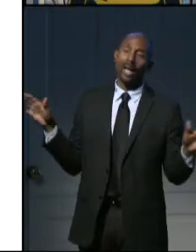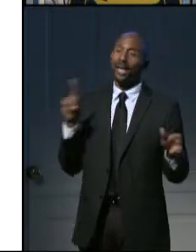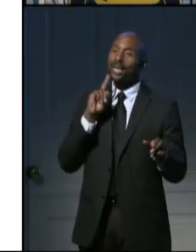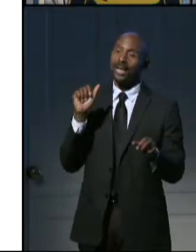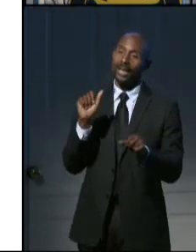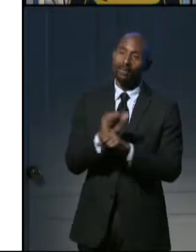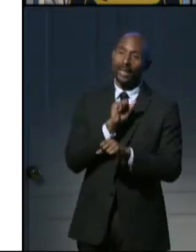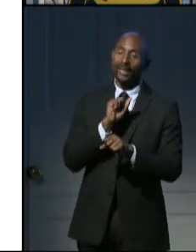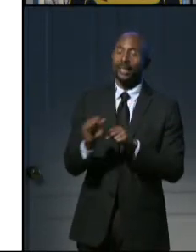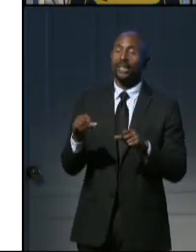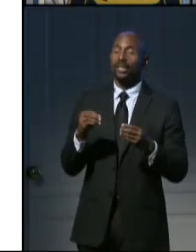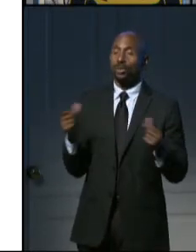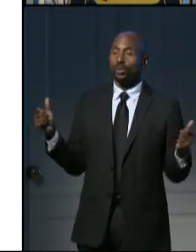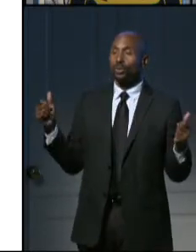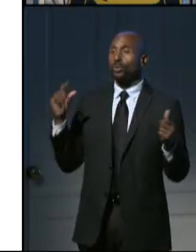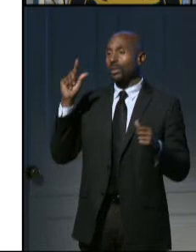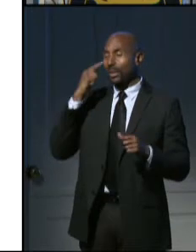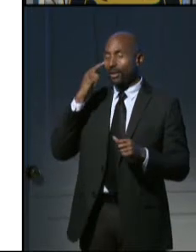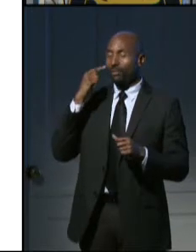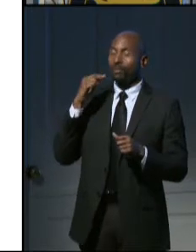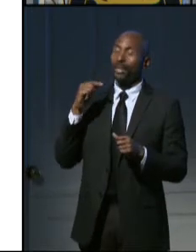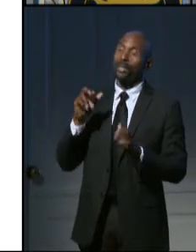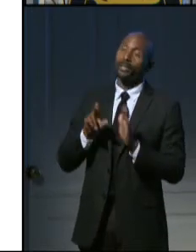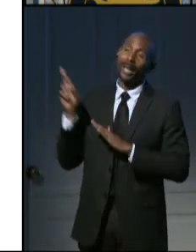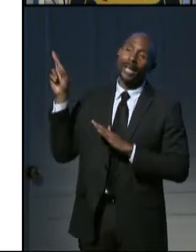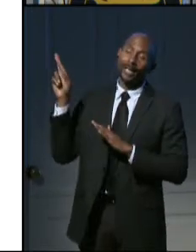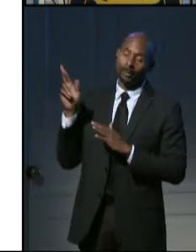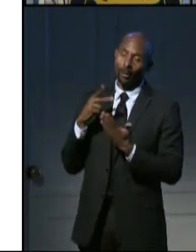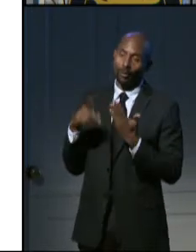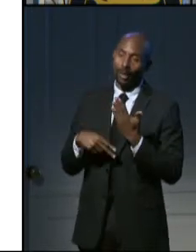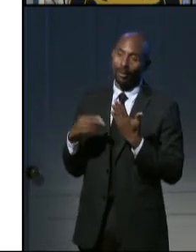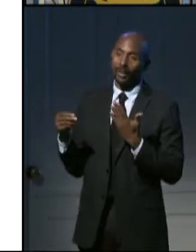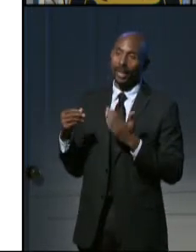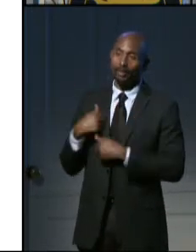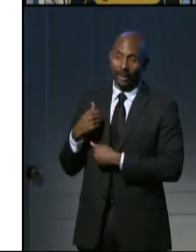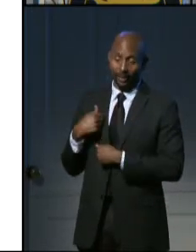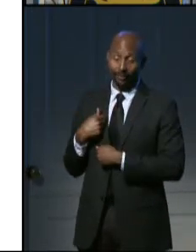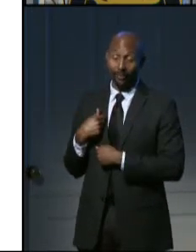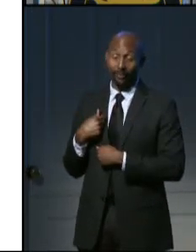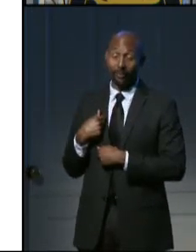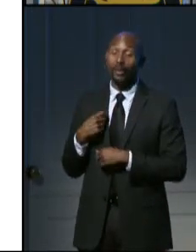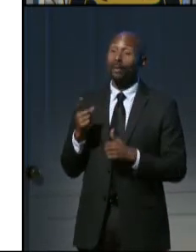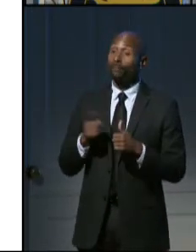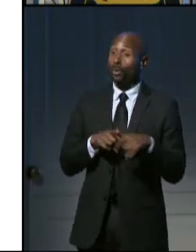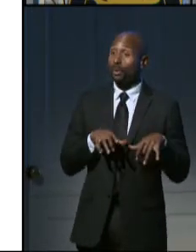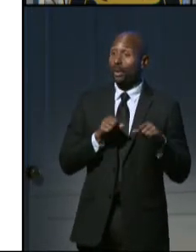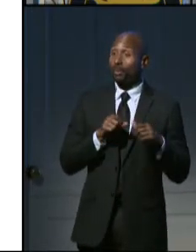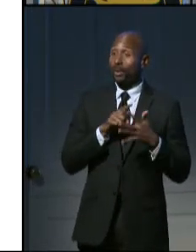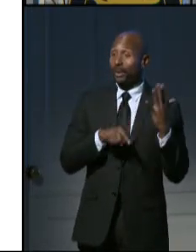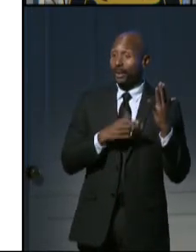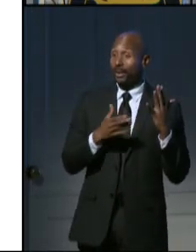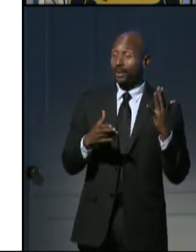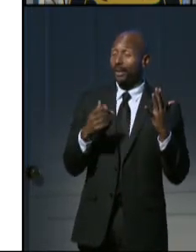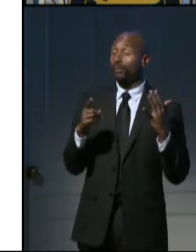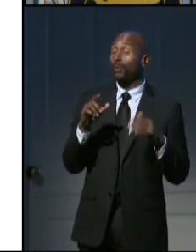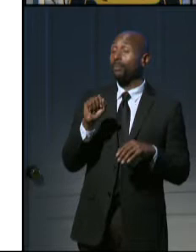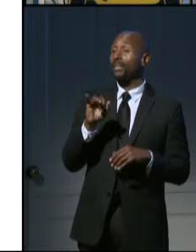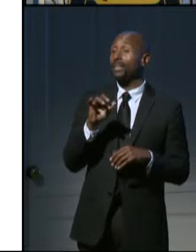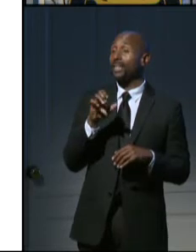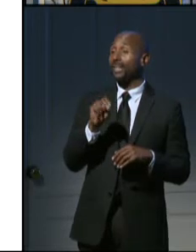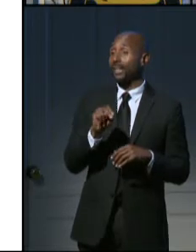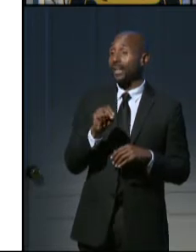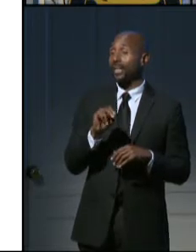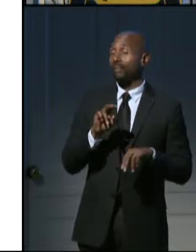and military simulations. These were further adopted by the LA and Silicon Valley-based gaming industry,